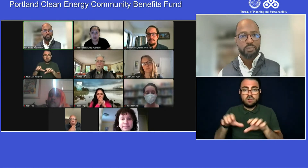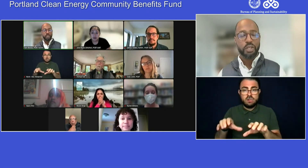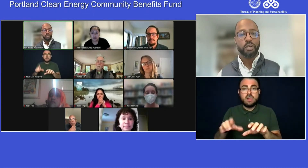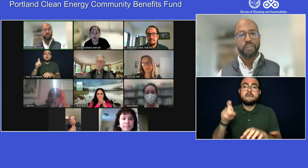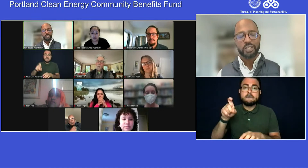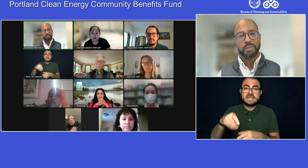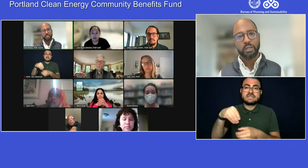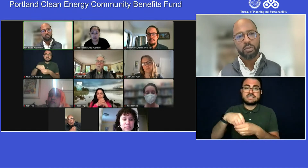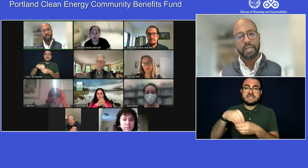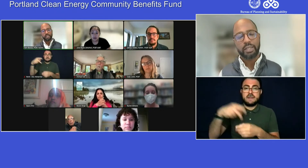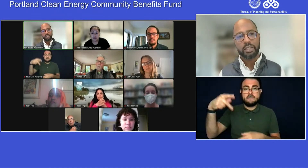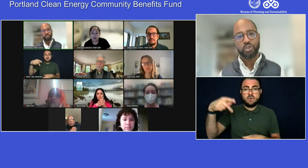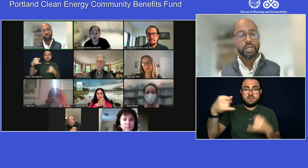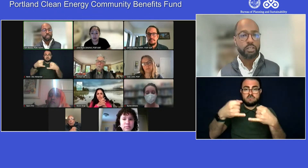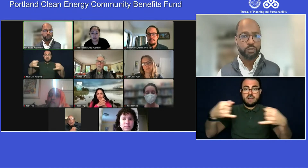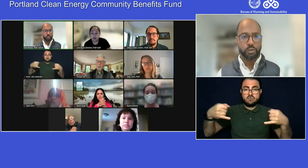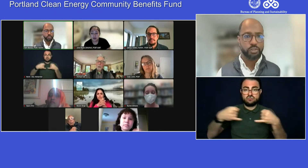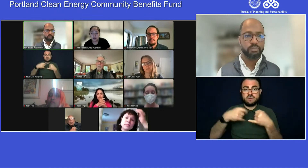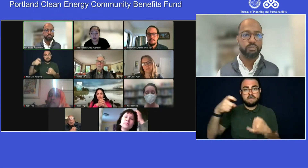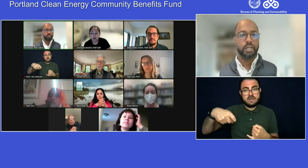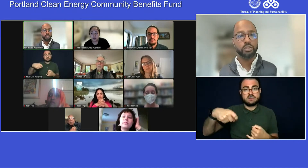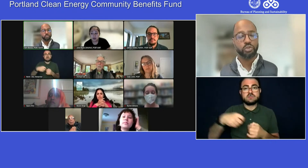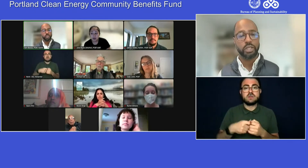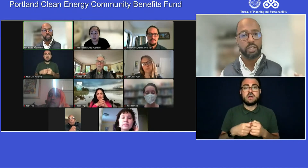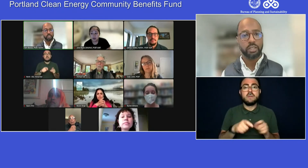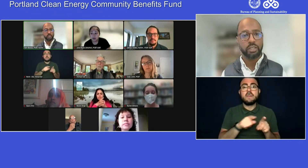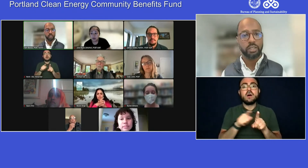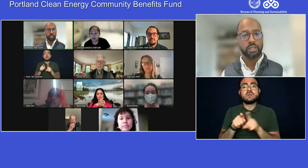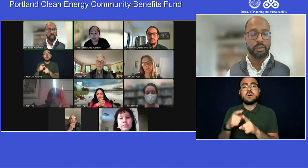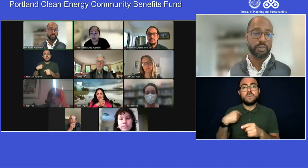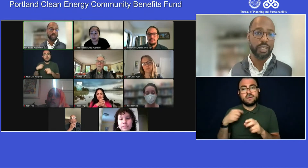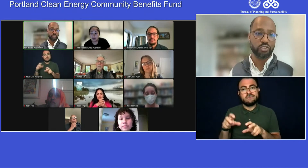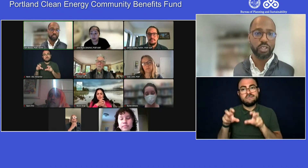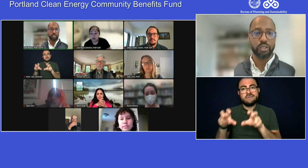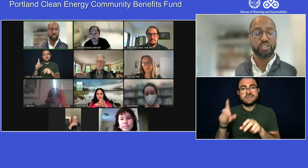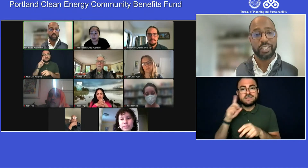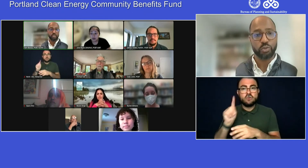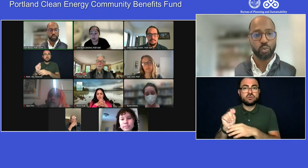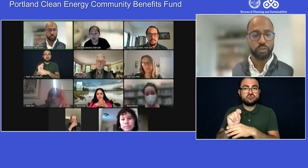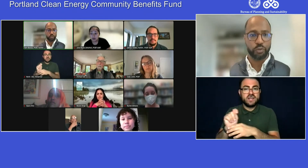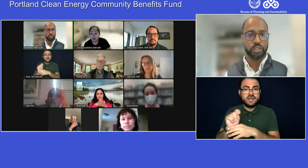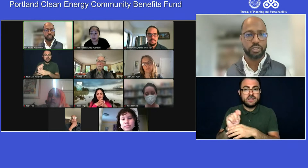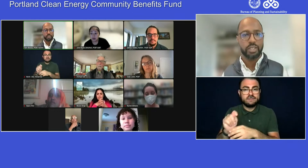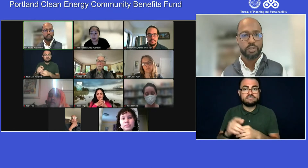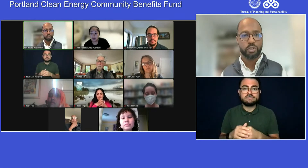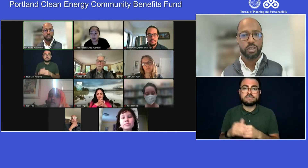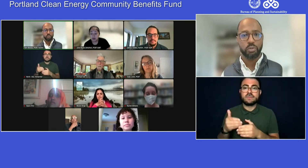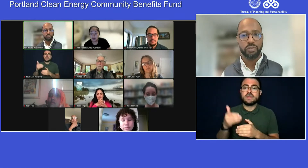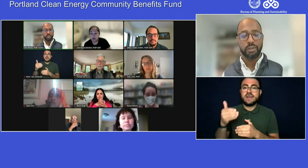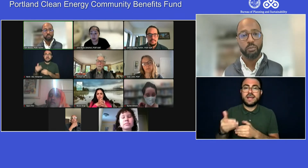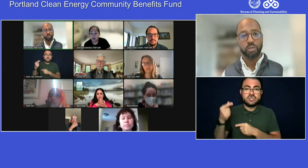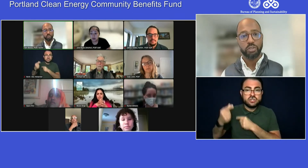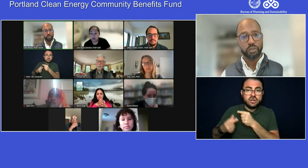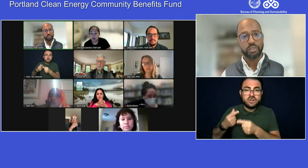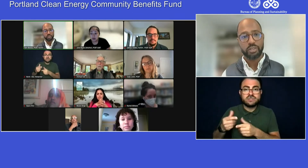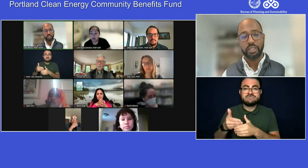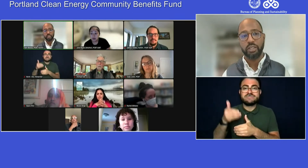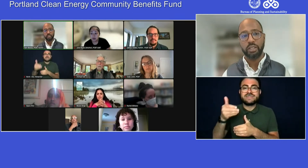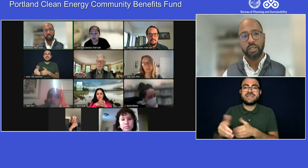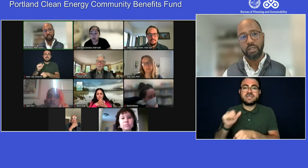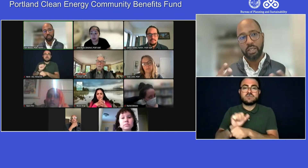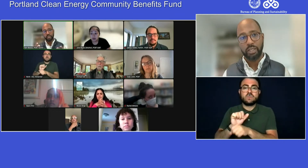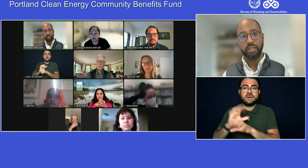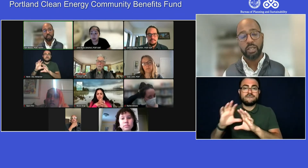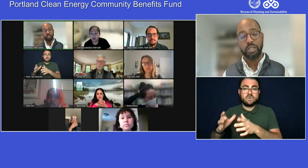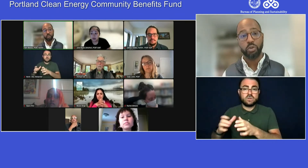However, there are investments that we make in training folks and training the next generation, next workforce, so that we've got more